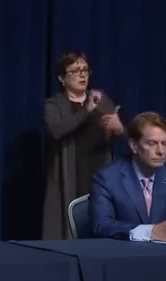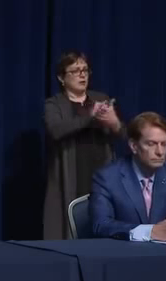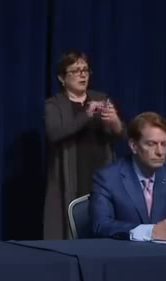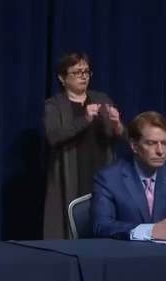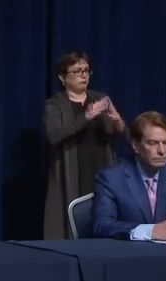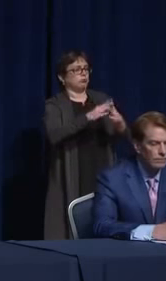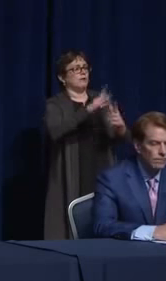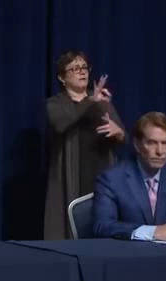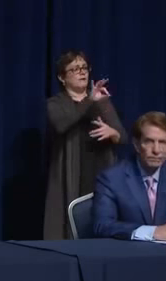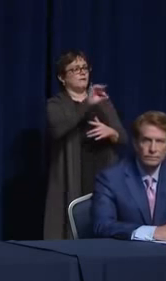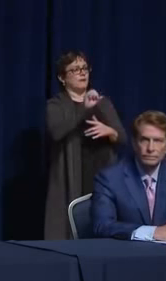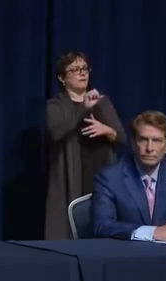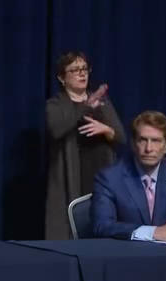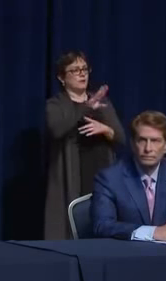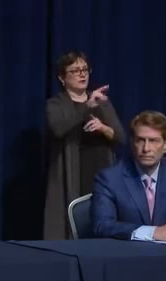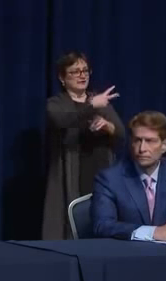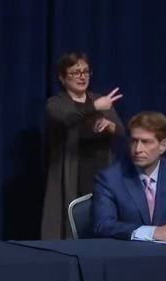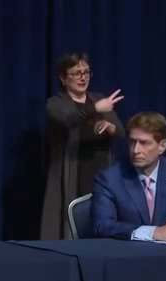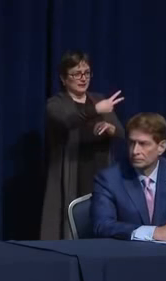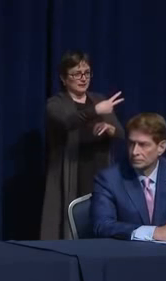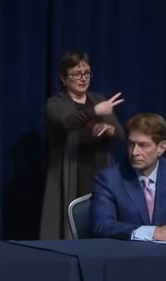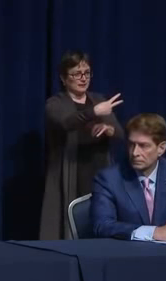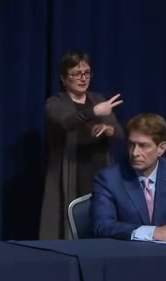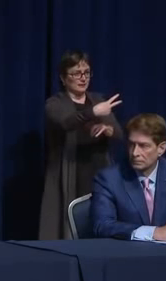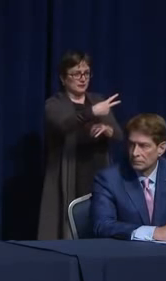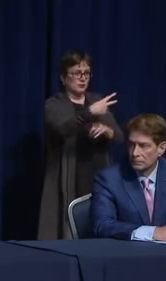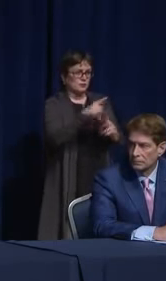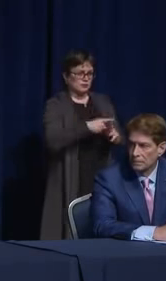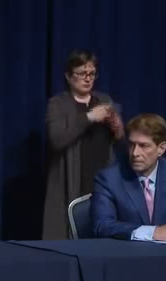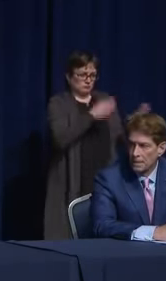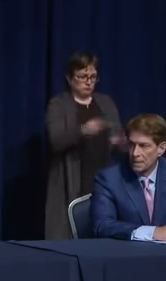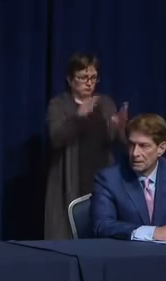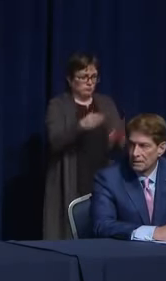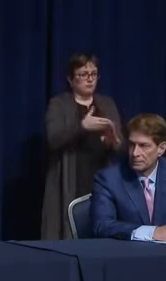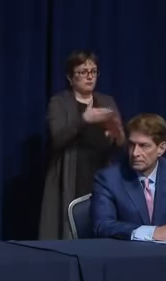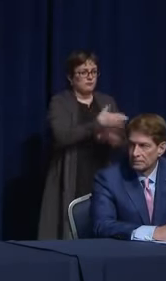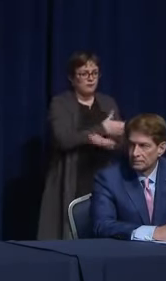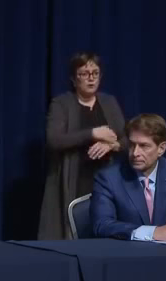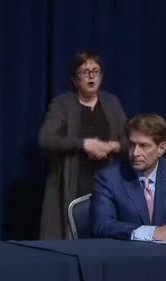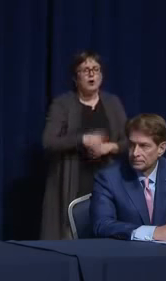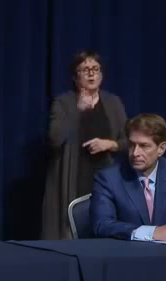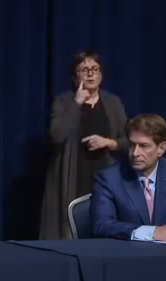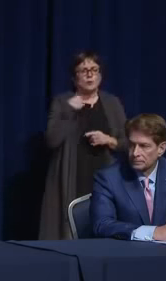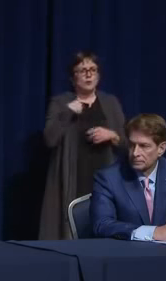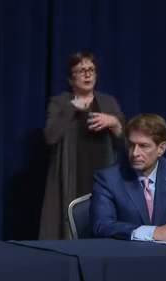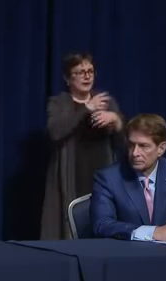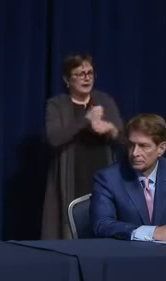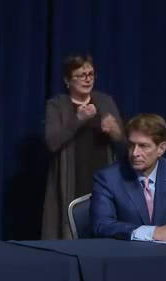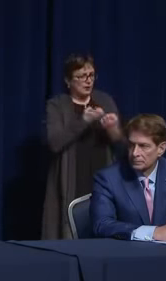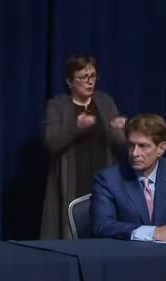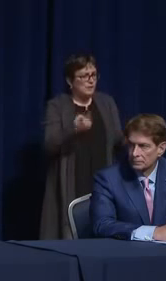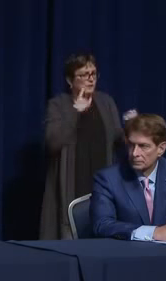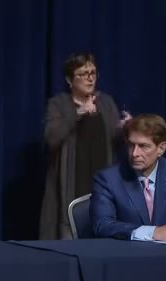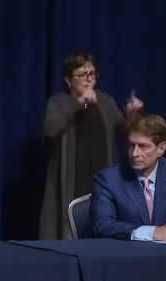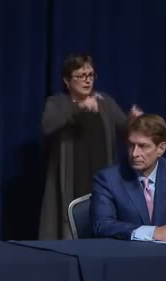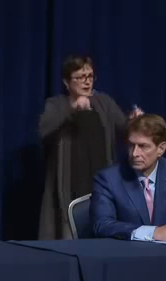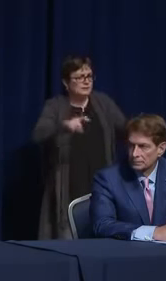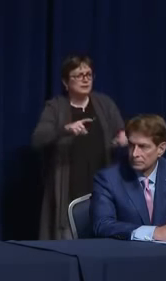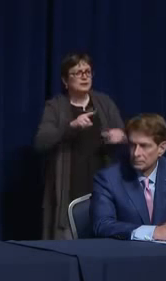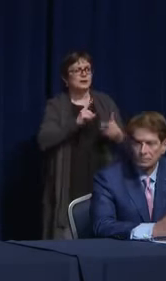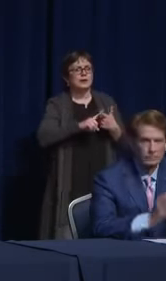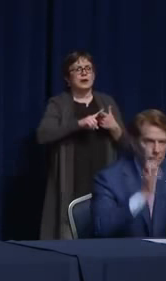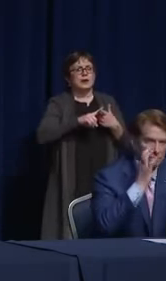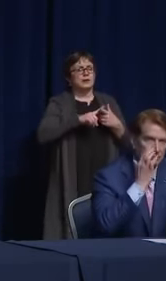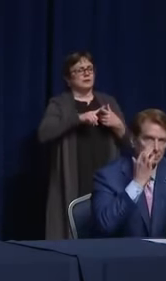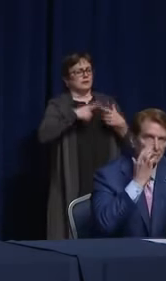have believed that the extent to which we could get the equipment, the personnel, the PPE, in addition to the swabs, and we